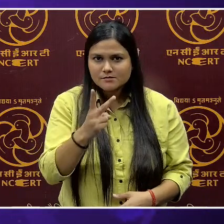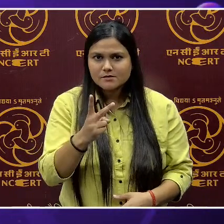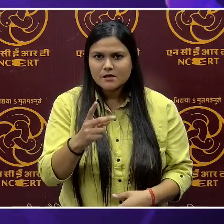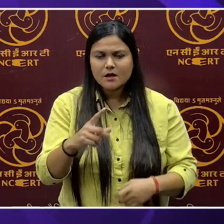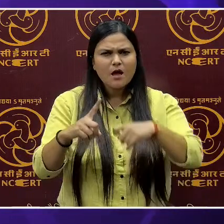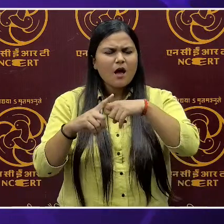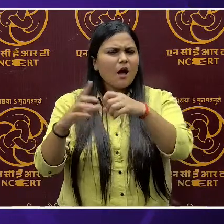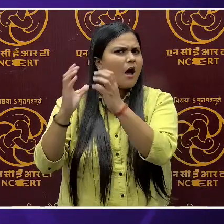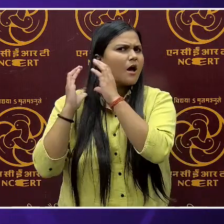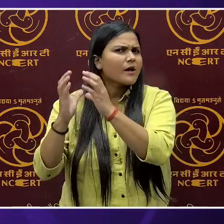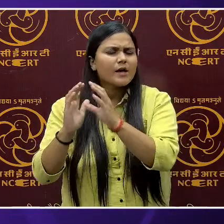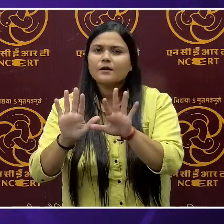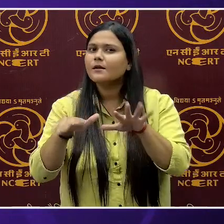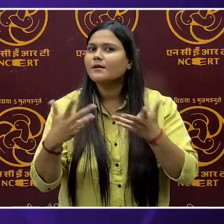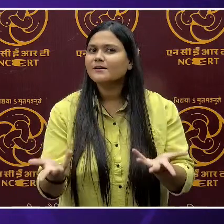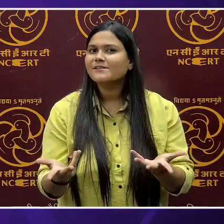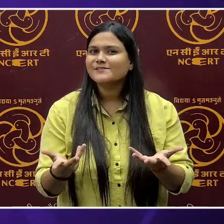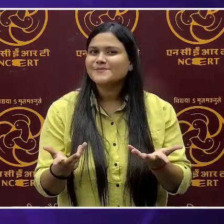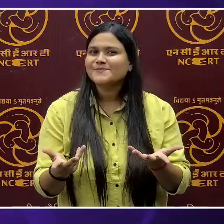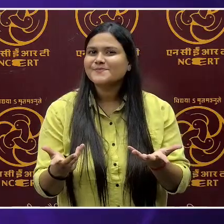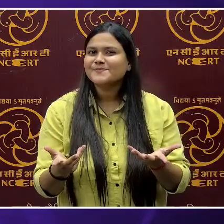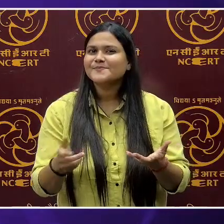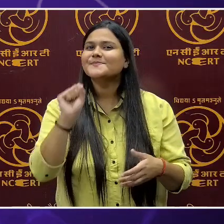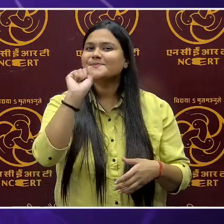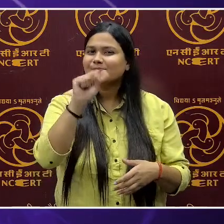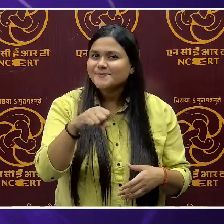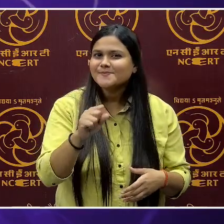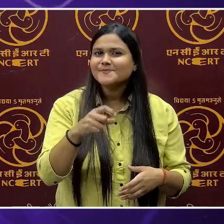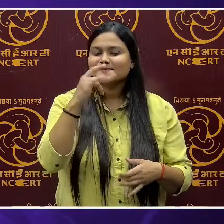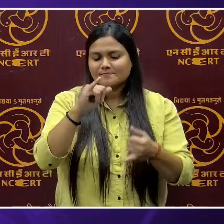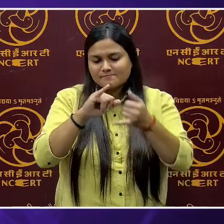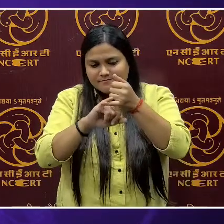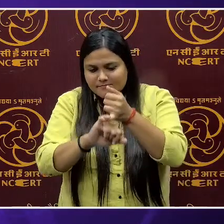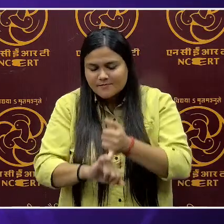see where Kerala is? Yes, ma'am. It's